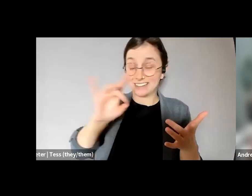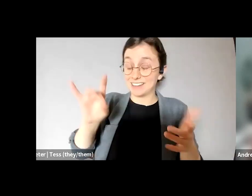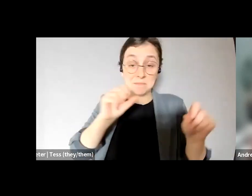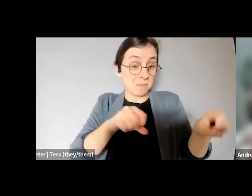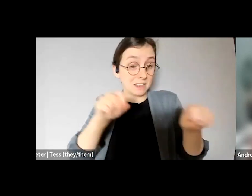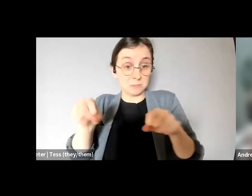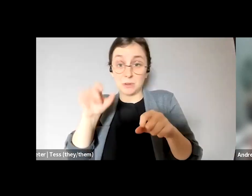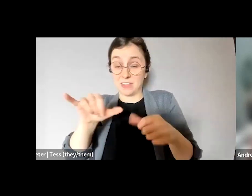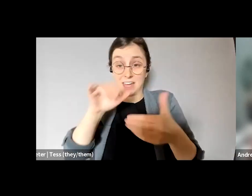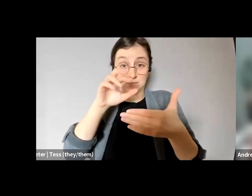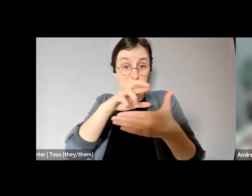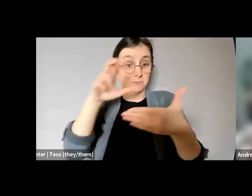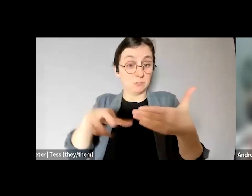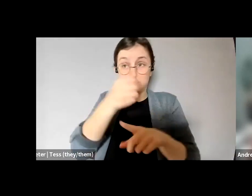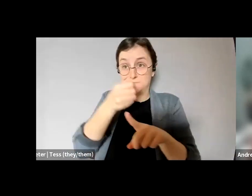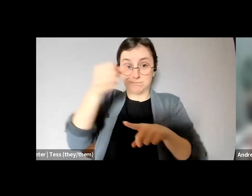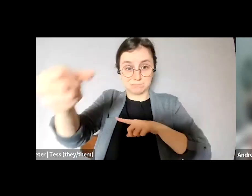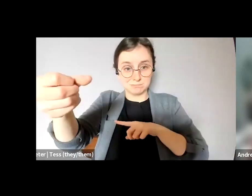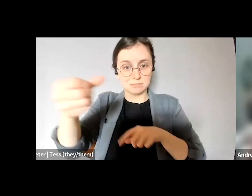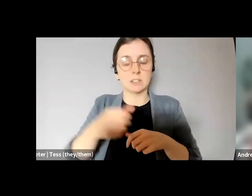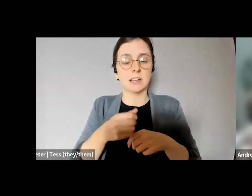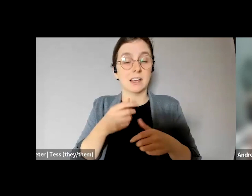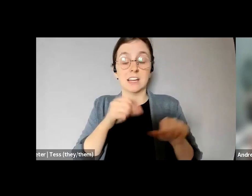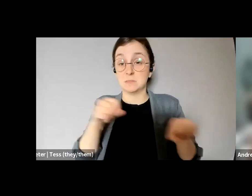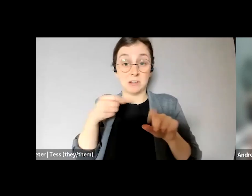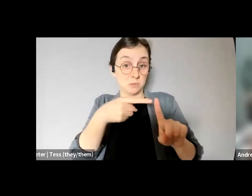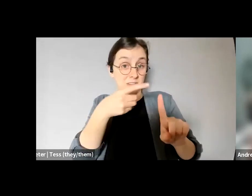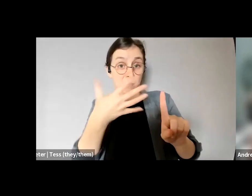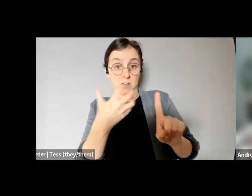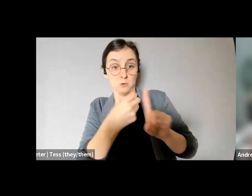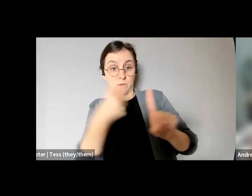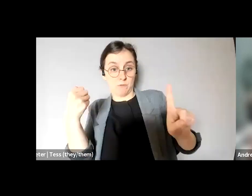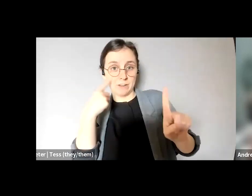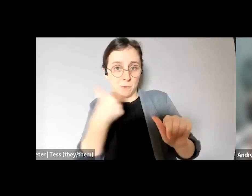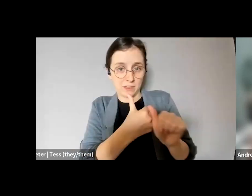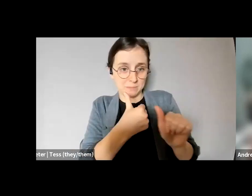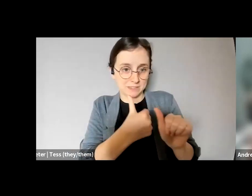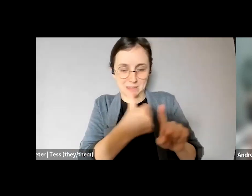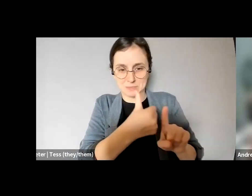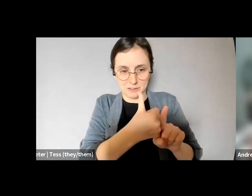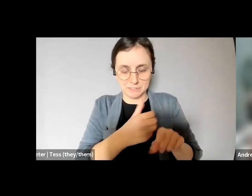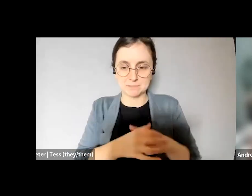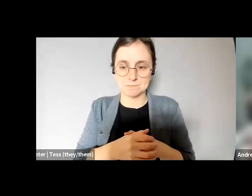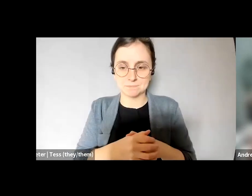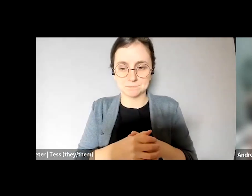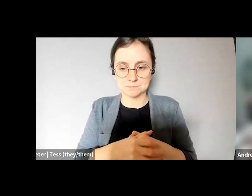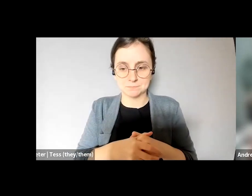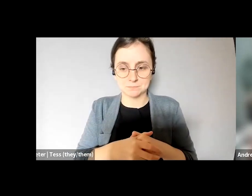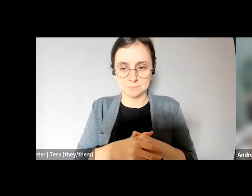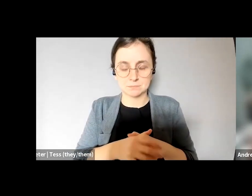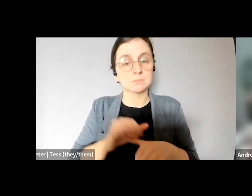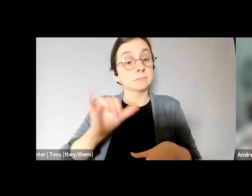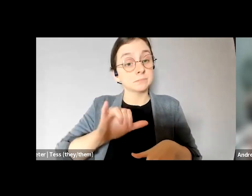that for themselves or for another party. Something I'm quite familiar with is any concerns about